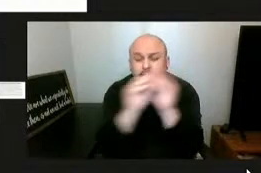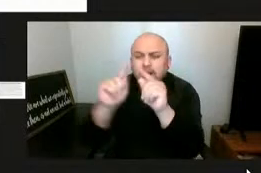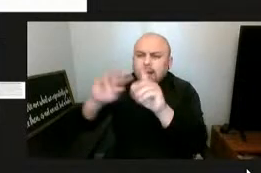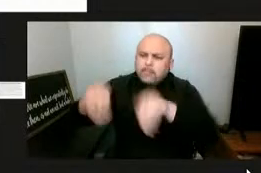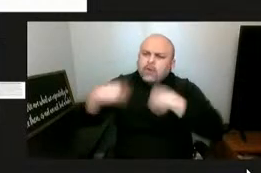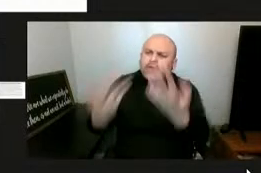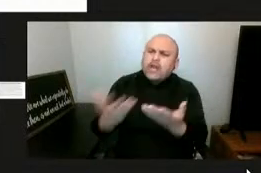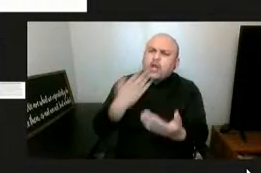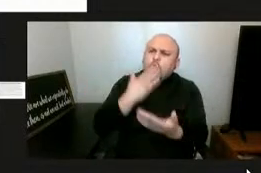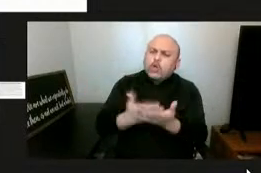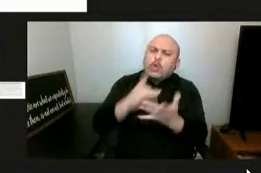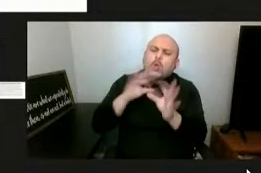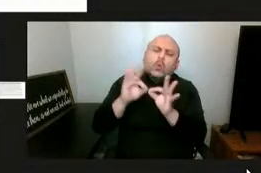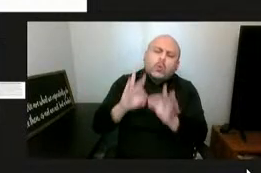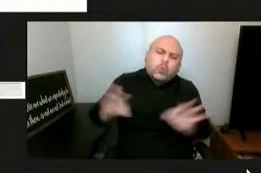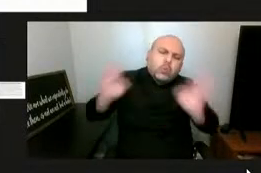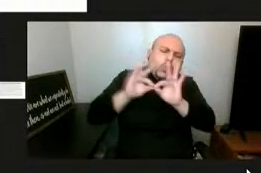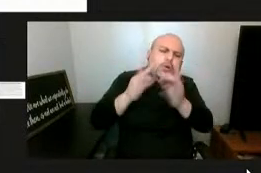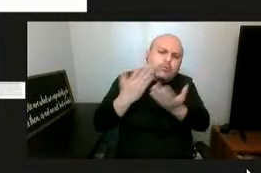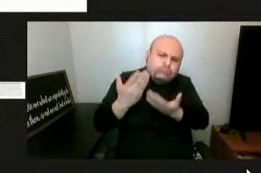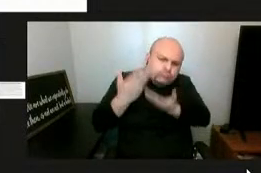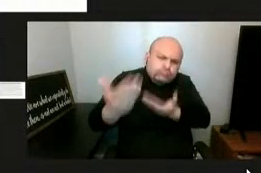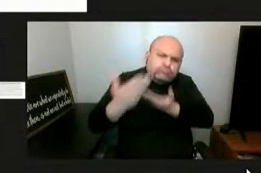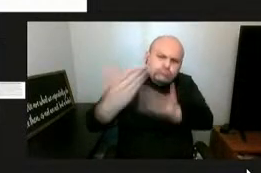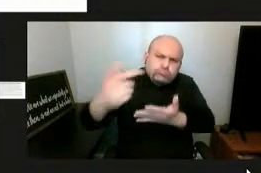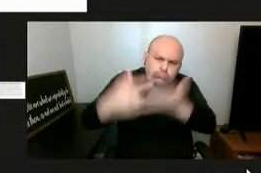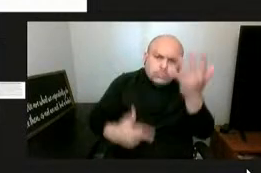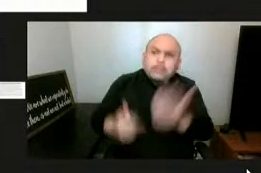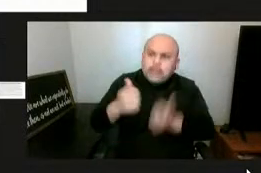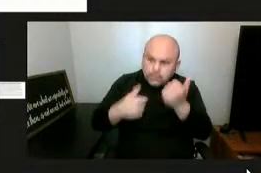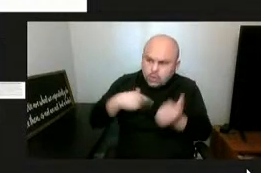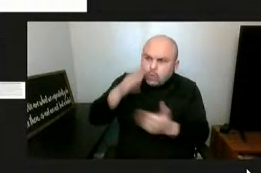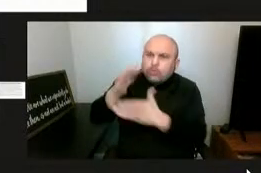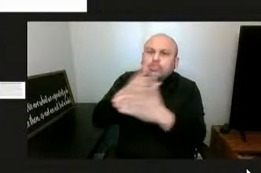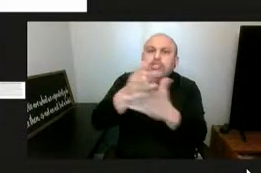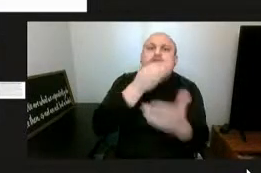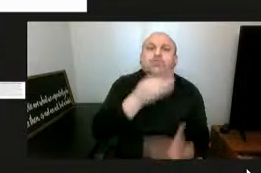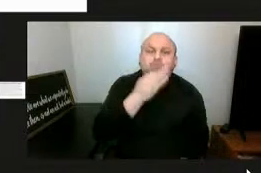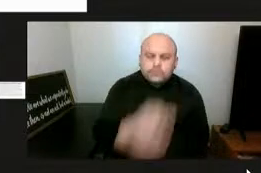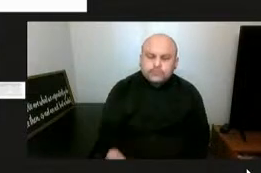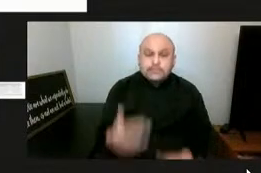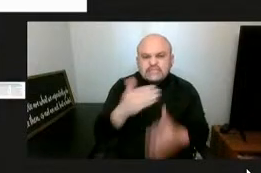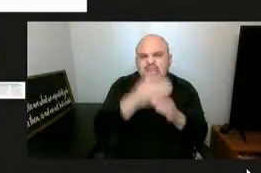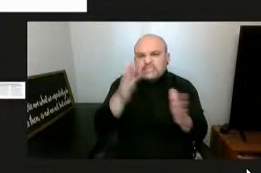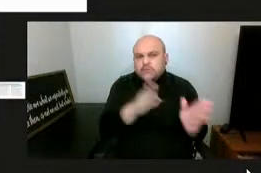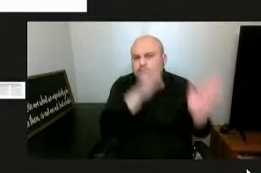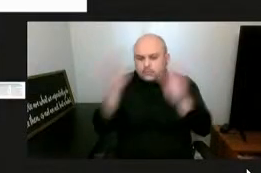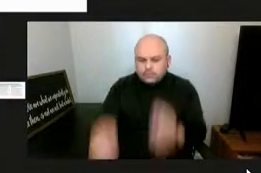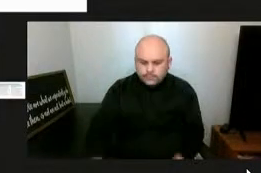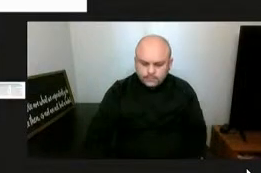remarkable recommendations, which they will be sharing soon. Next slide, please.